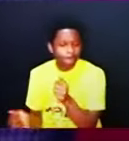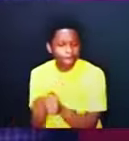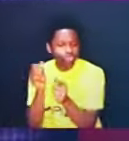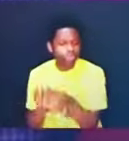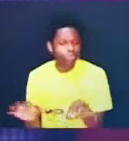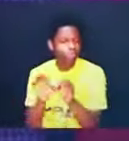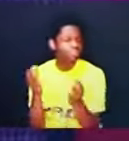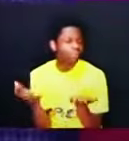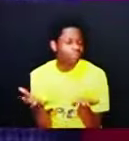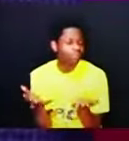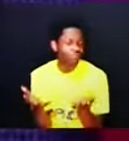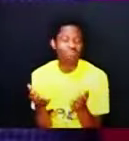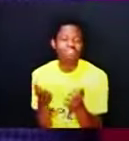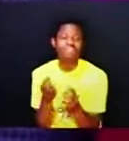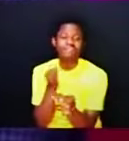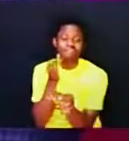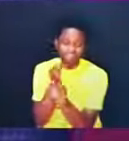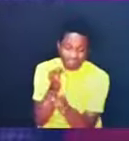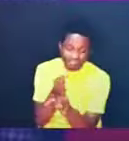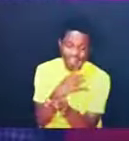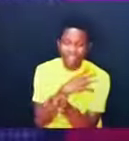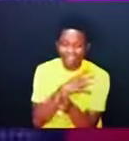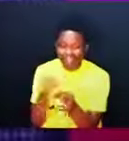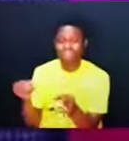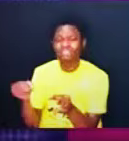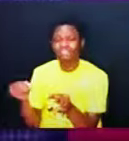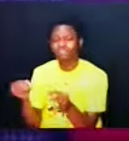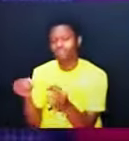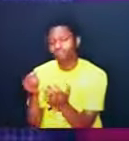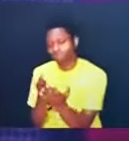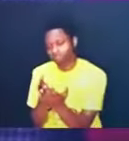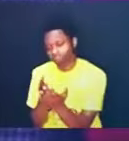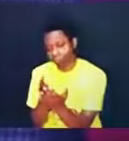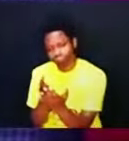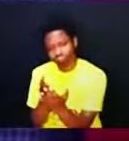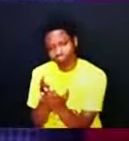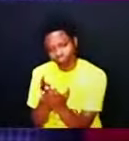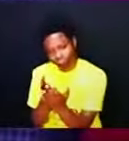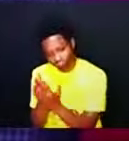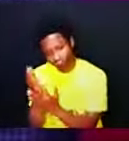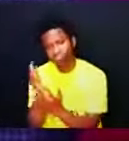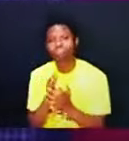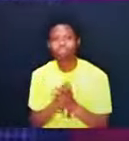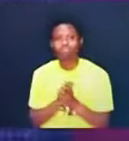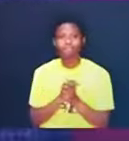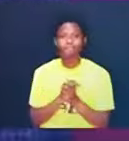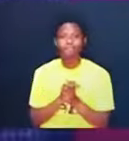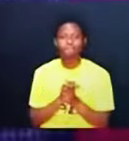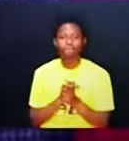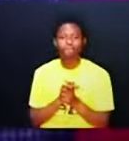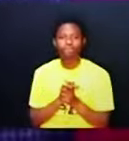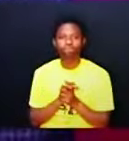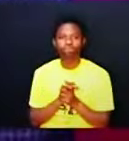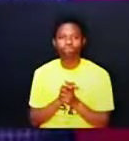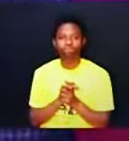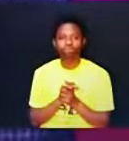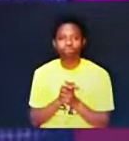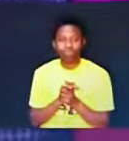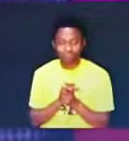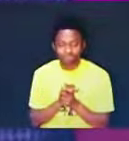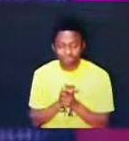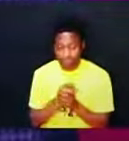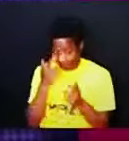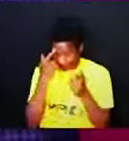See, the Gentiles in Galatia therefore didn't need circumcision, for they were